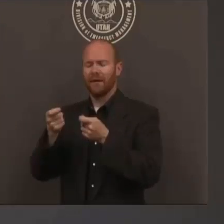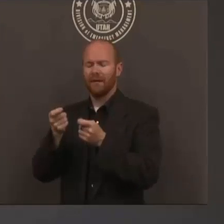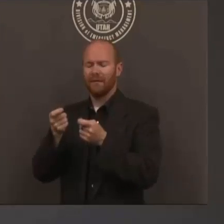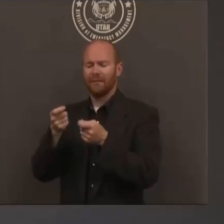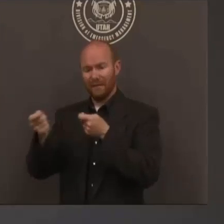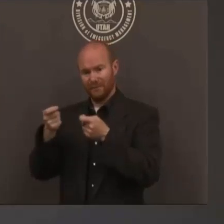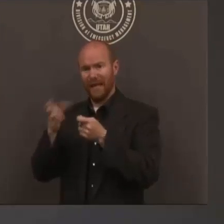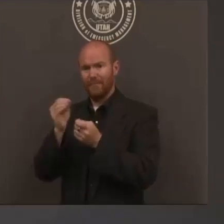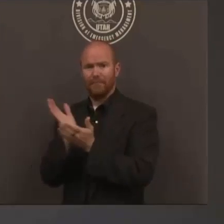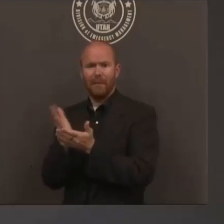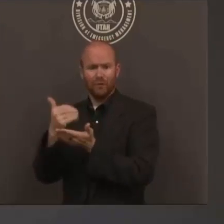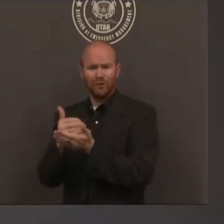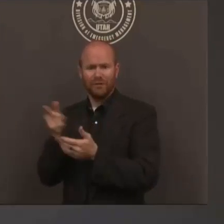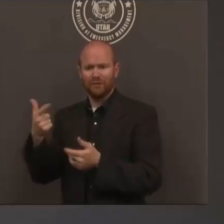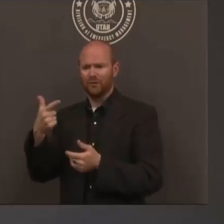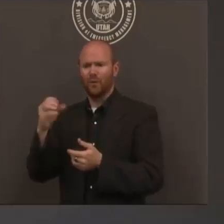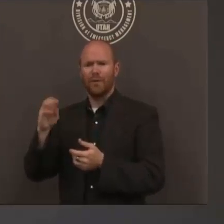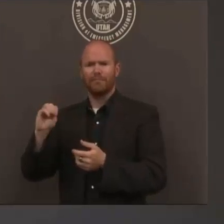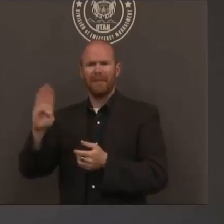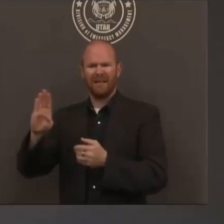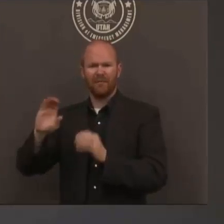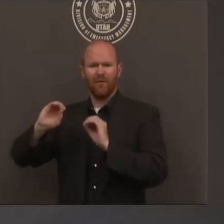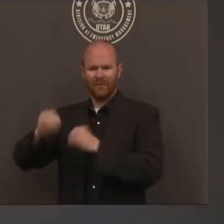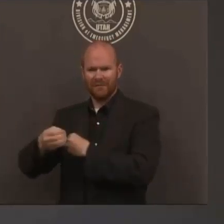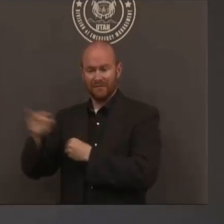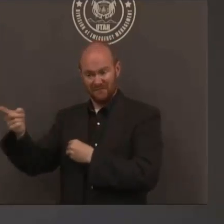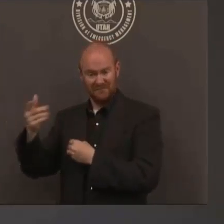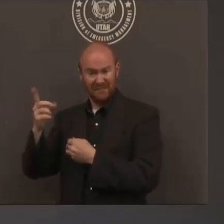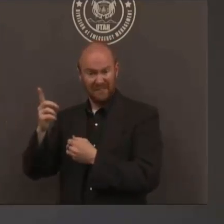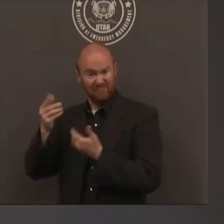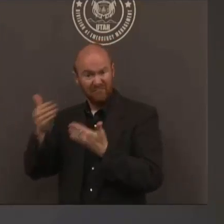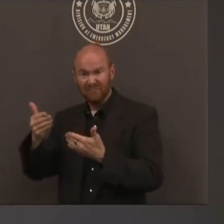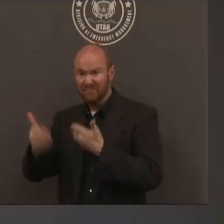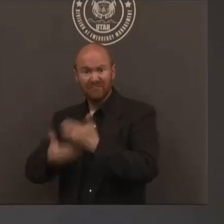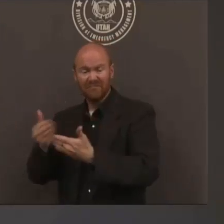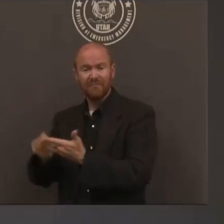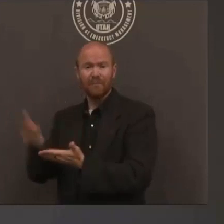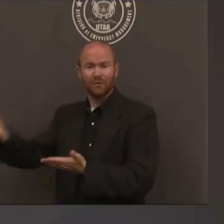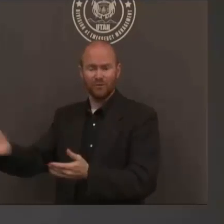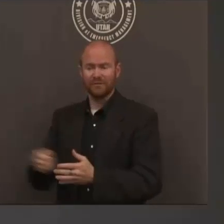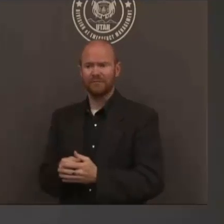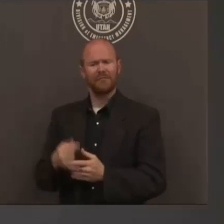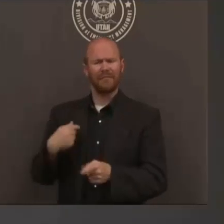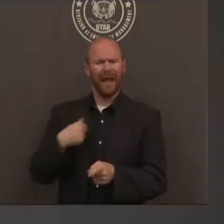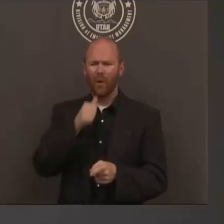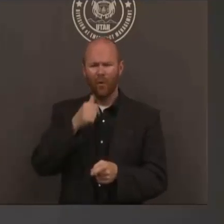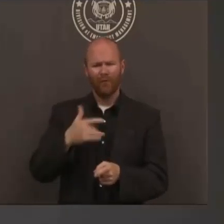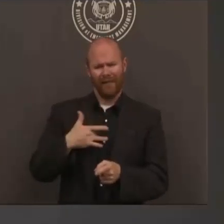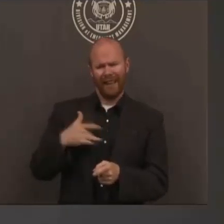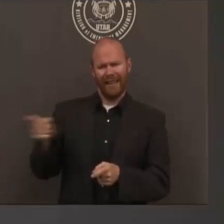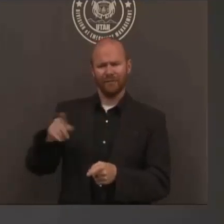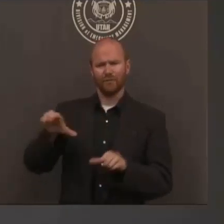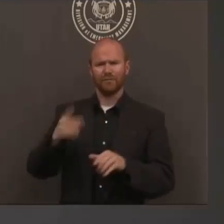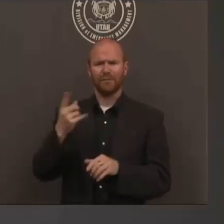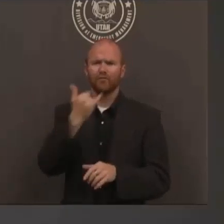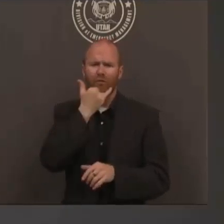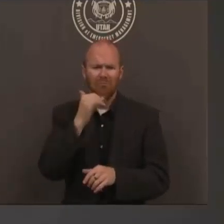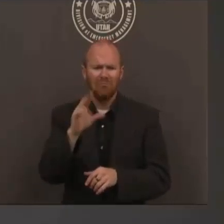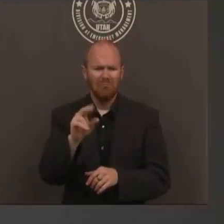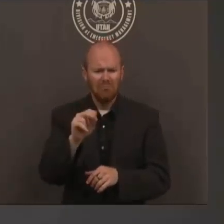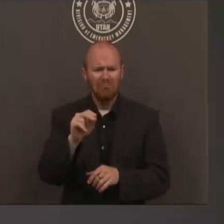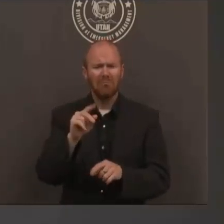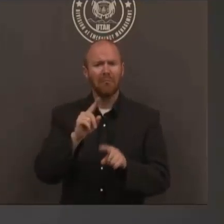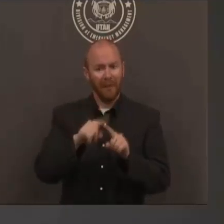place. Again, I think no reason to think they weren't doing it in good faith, but nevertheless it